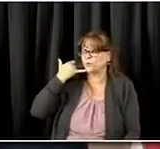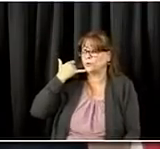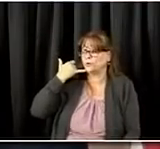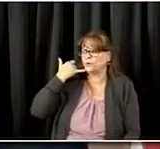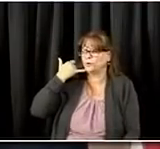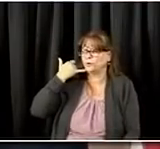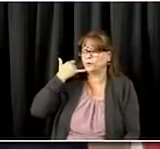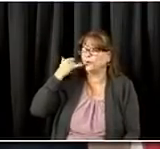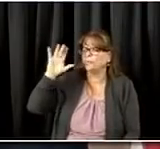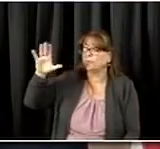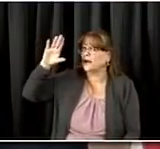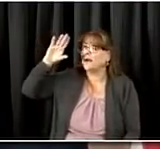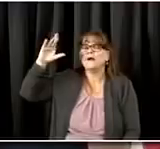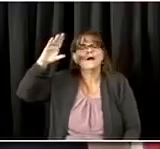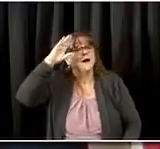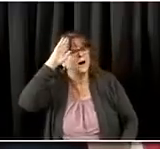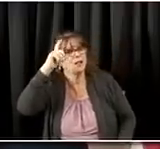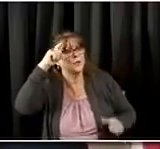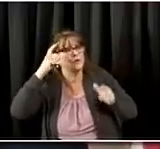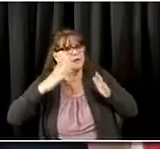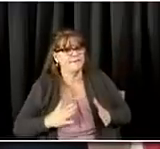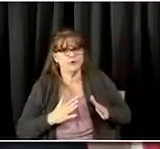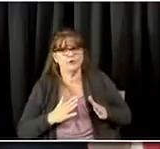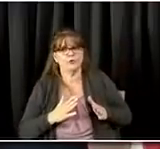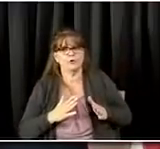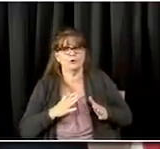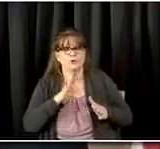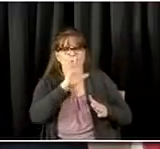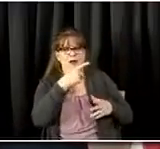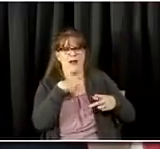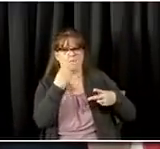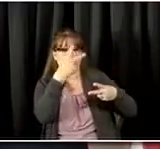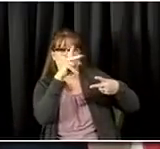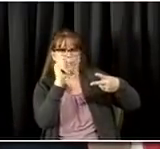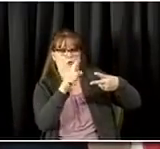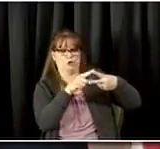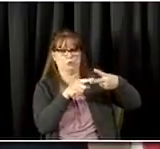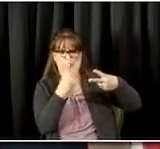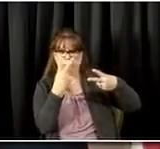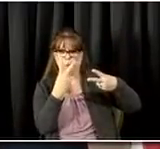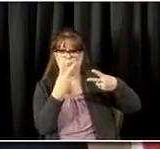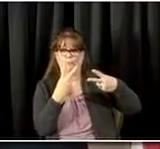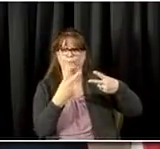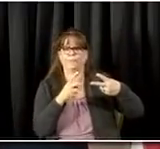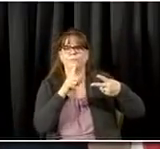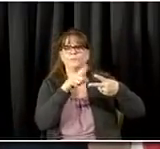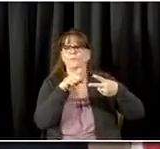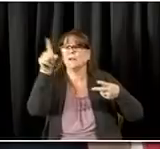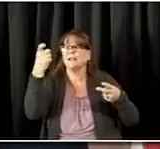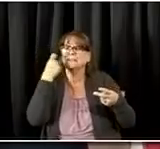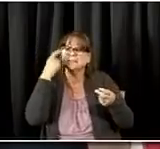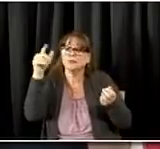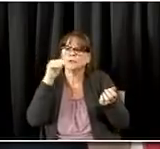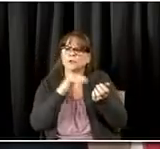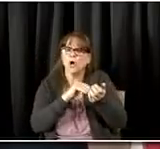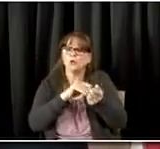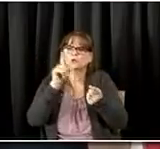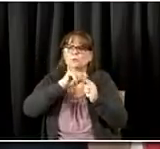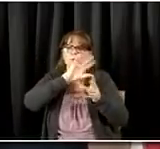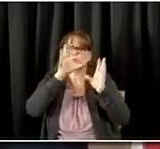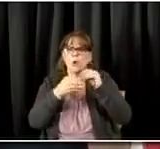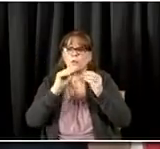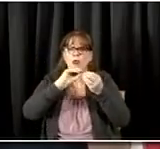Hi. This is a 2-part question. Dr. Herlihy talked about total hospital bed